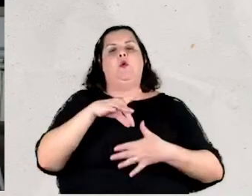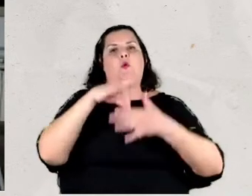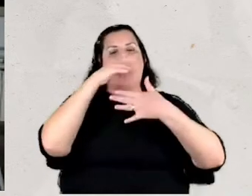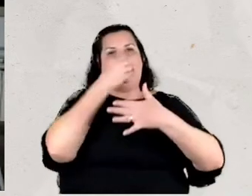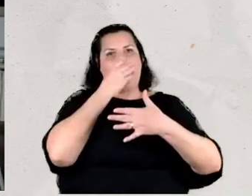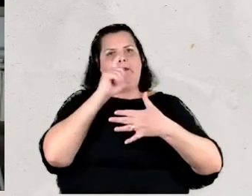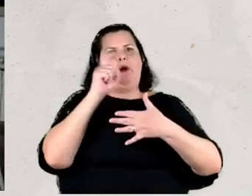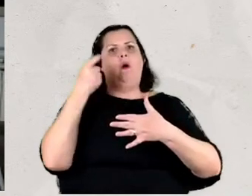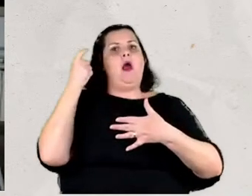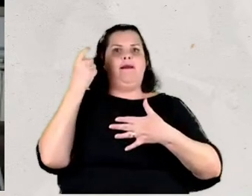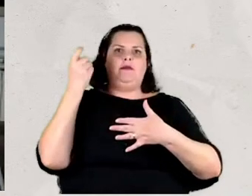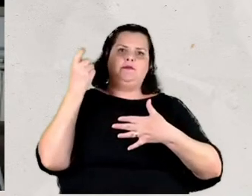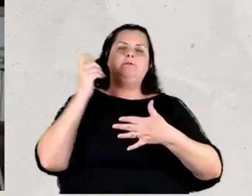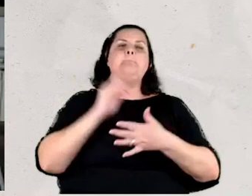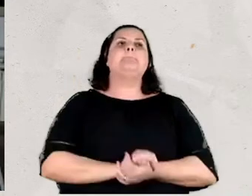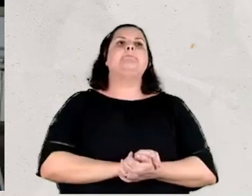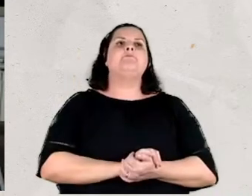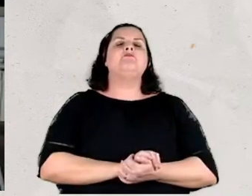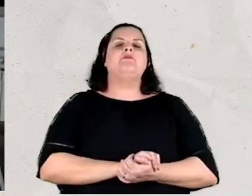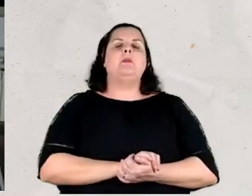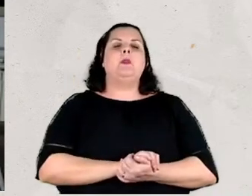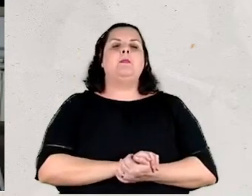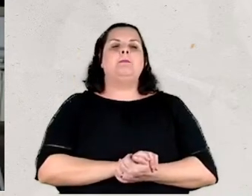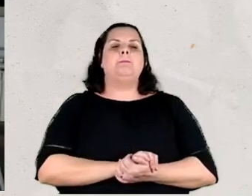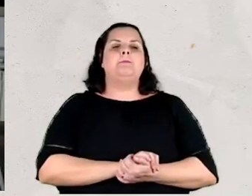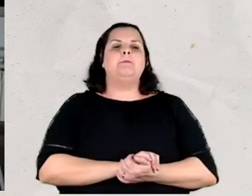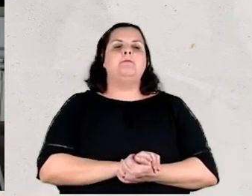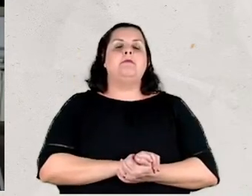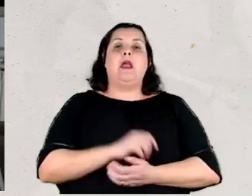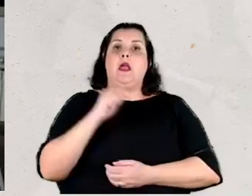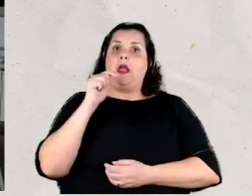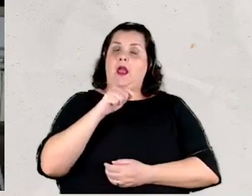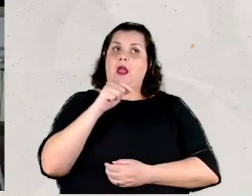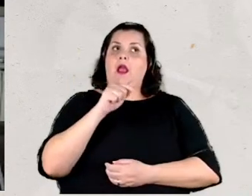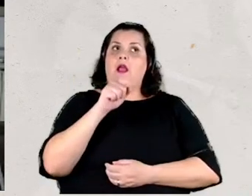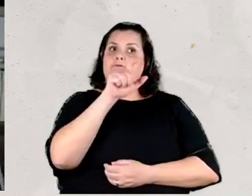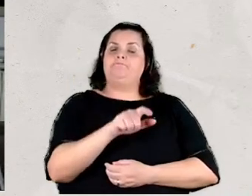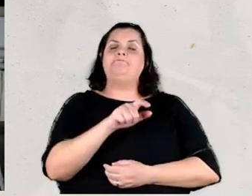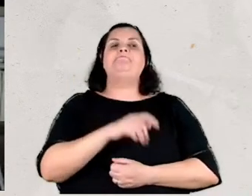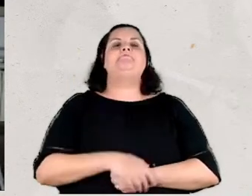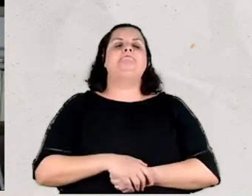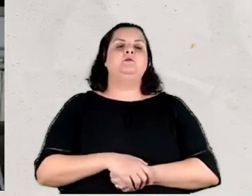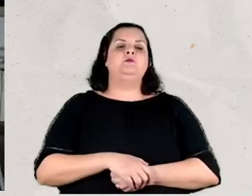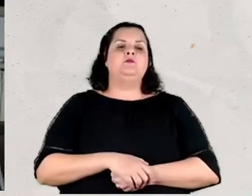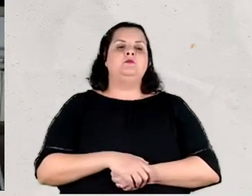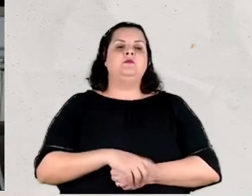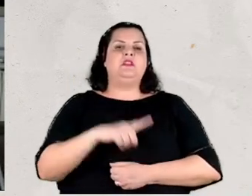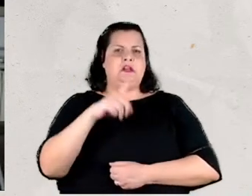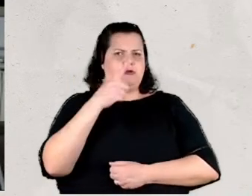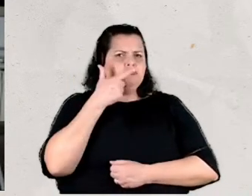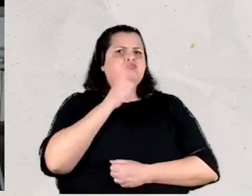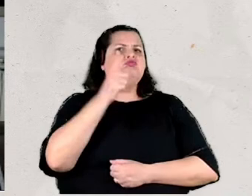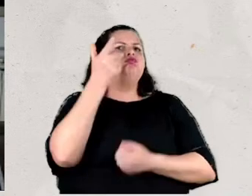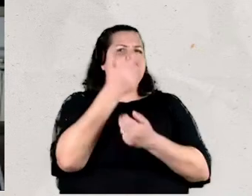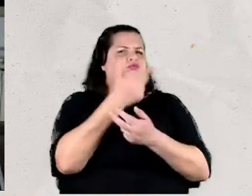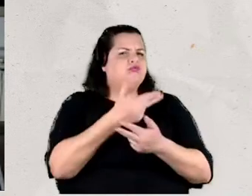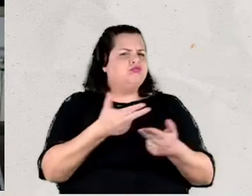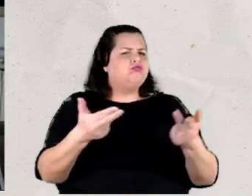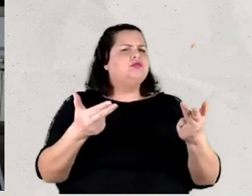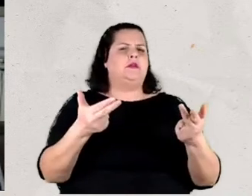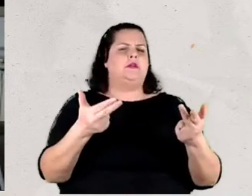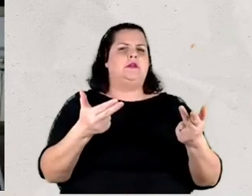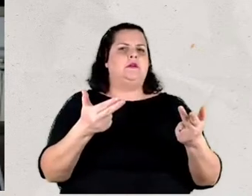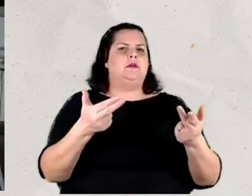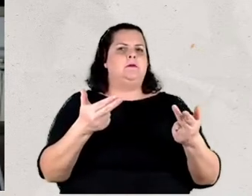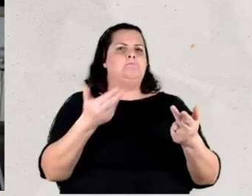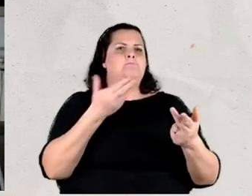He has some major accomplishments economically. I think that he deserves a